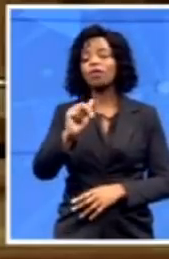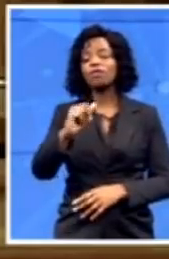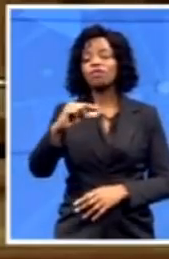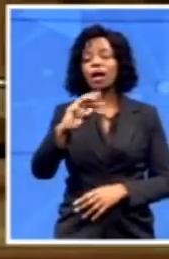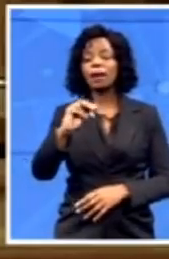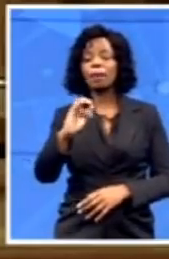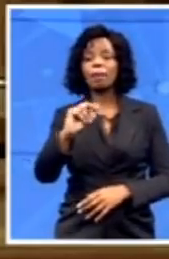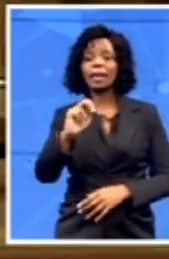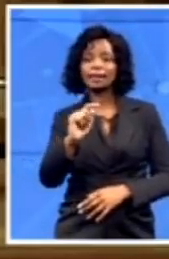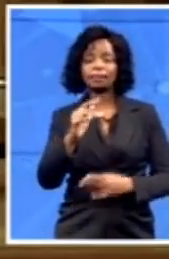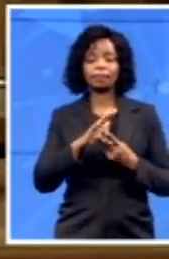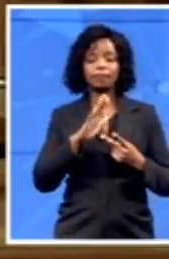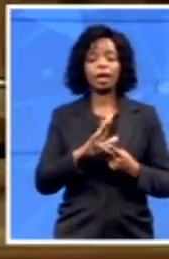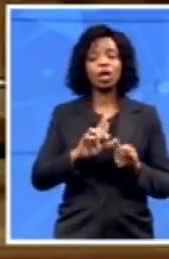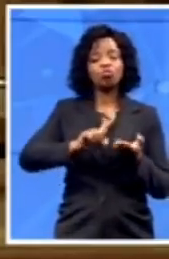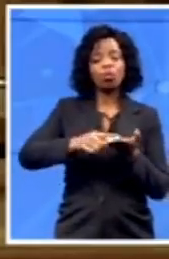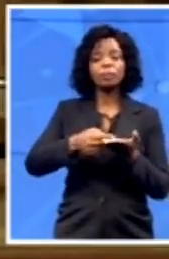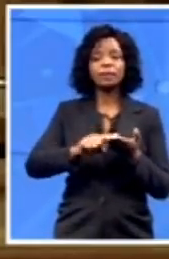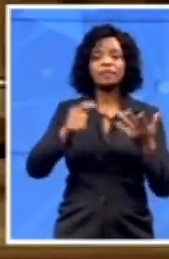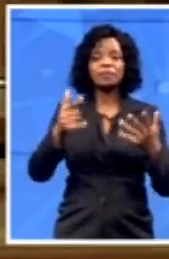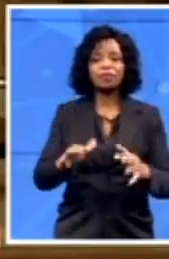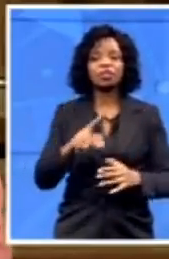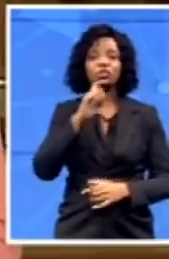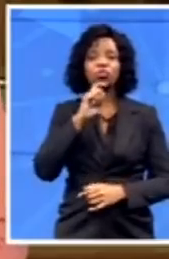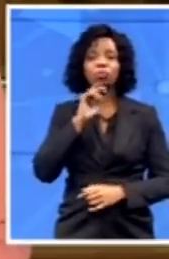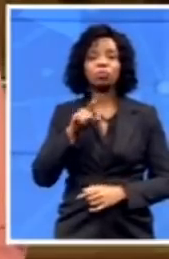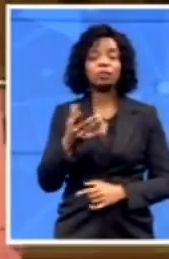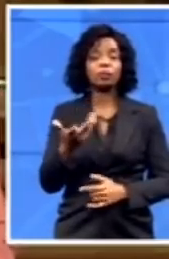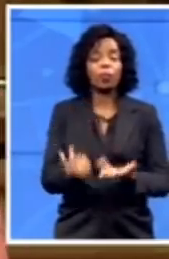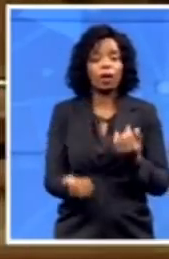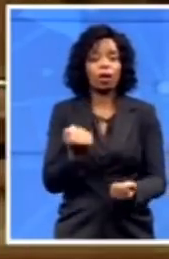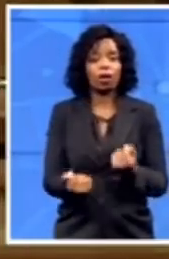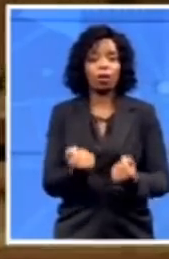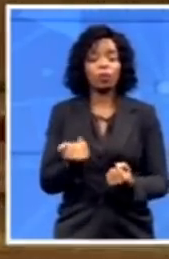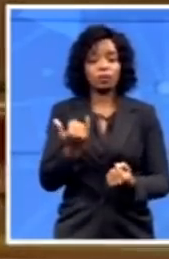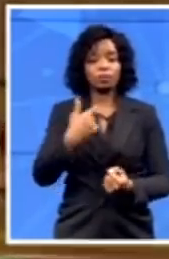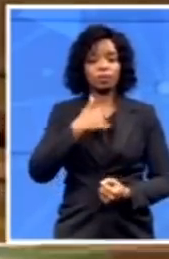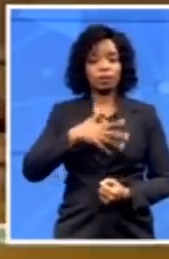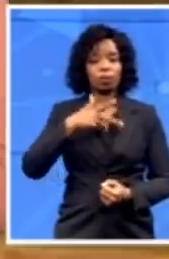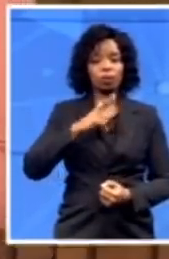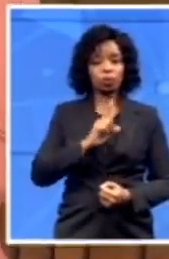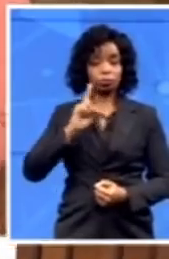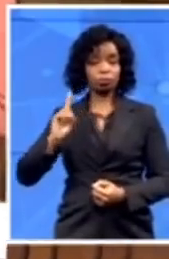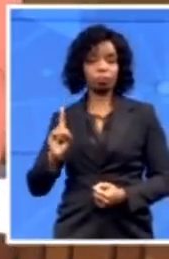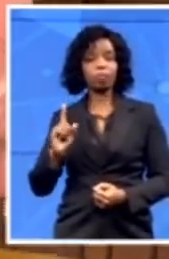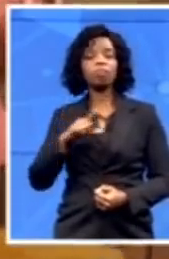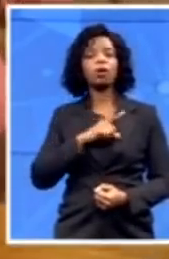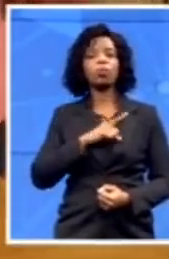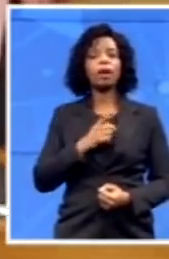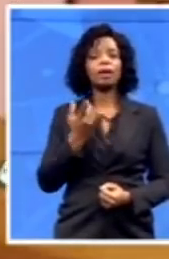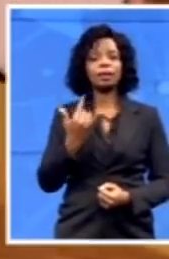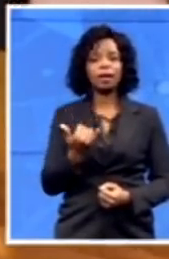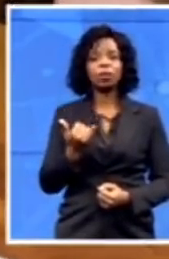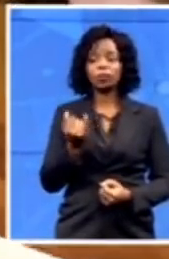of the courtroom. I just want to step out for a second as we allow the accused to enter the dock